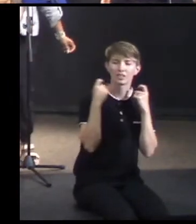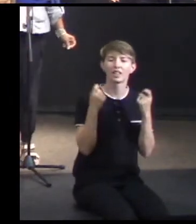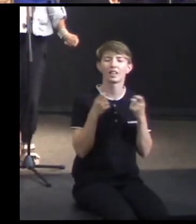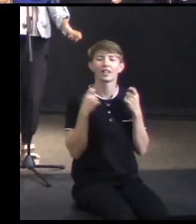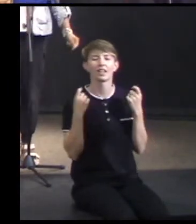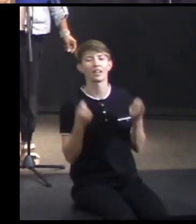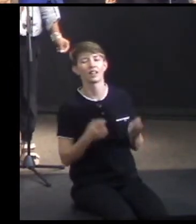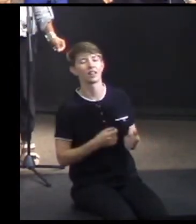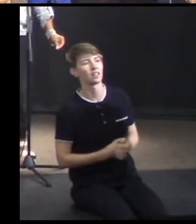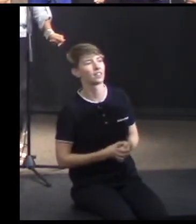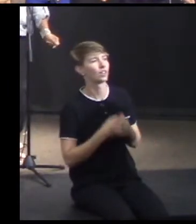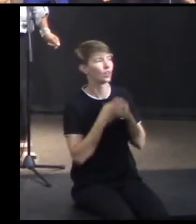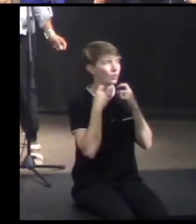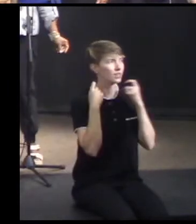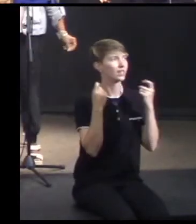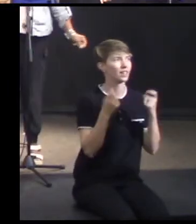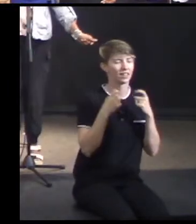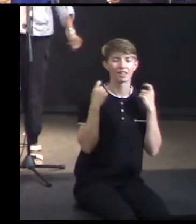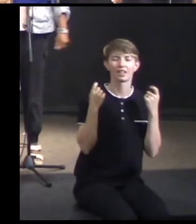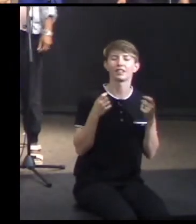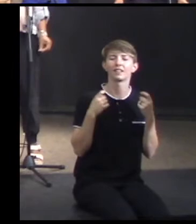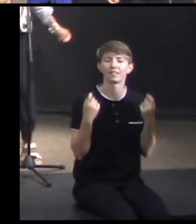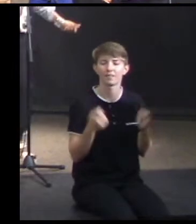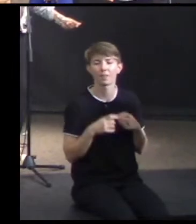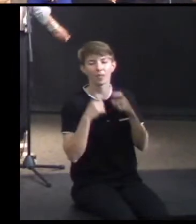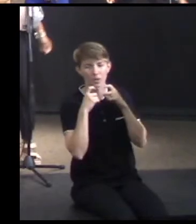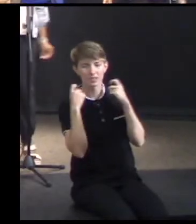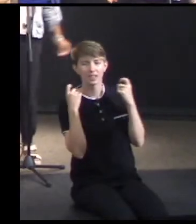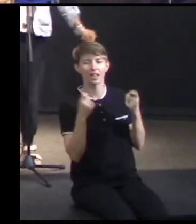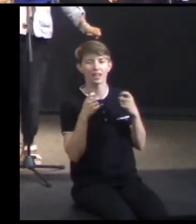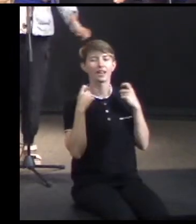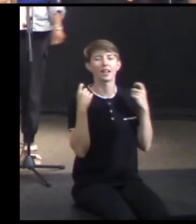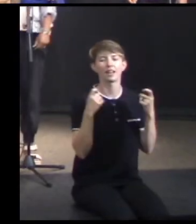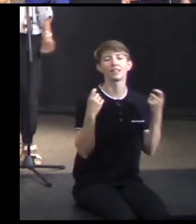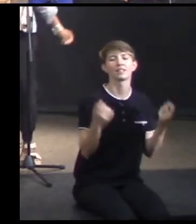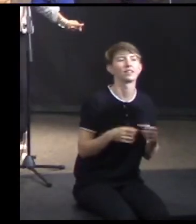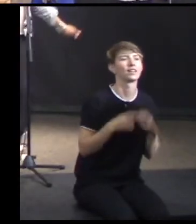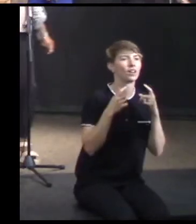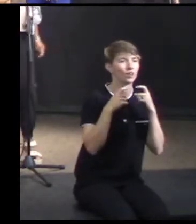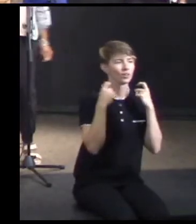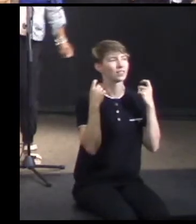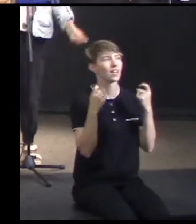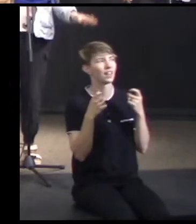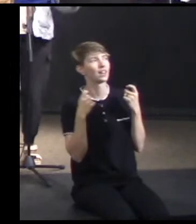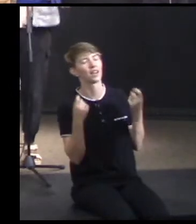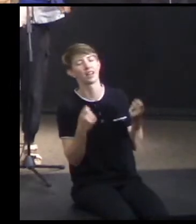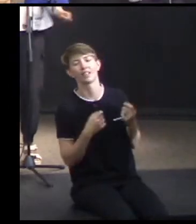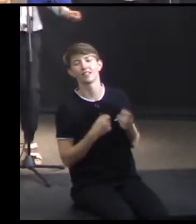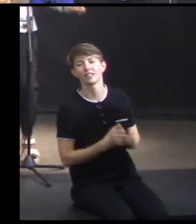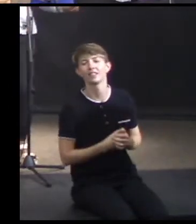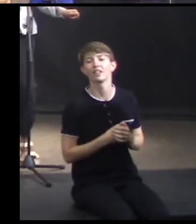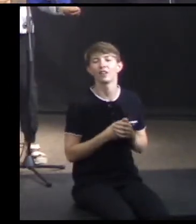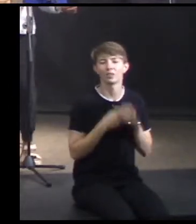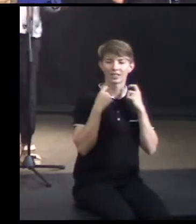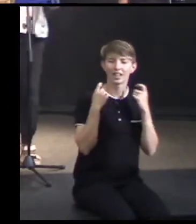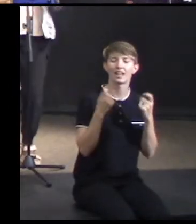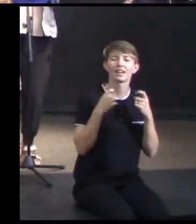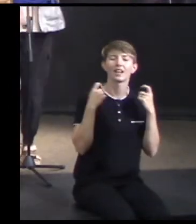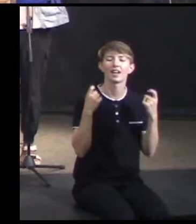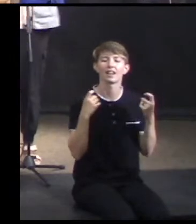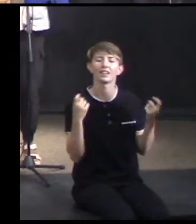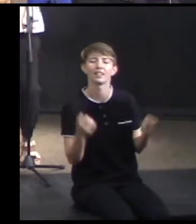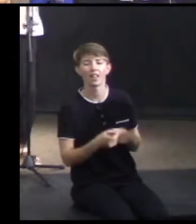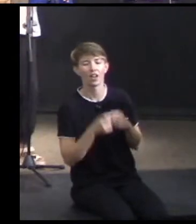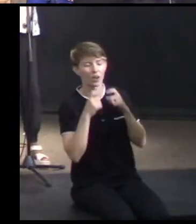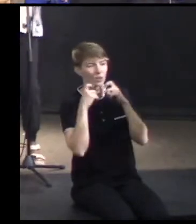hosanna, hosanna, hosanna, oh, hosanna, oh. Hosanna,